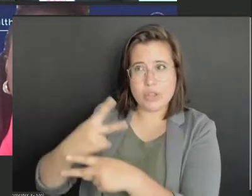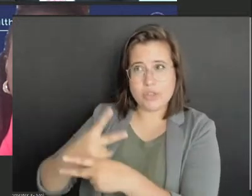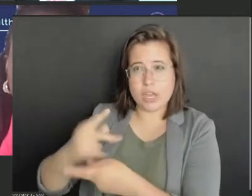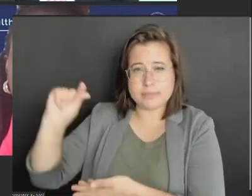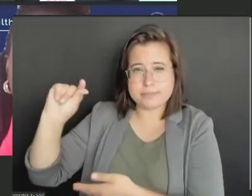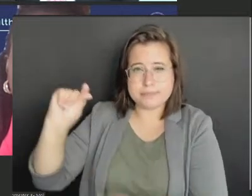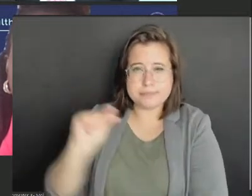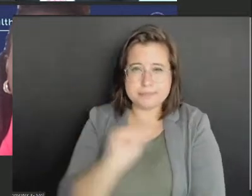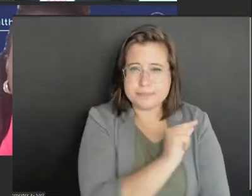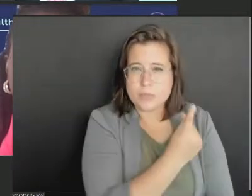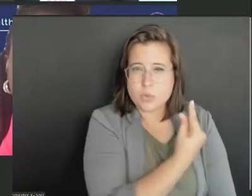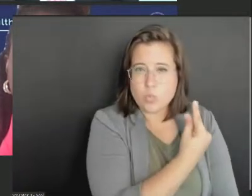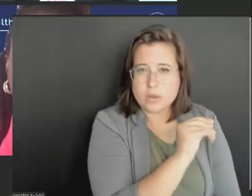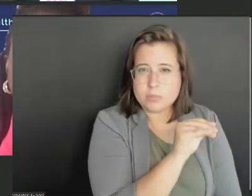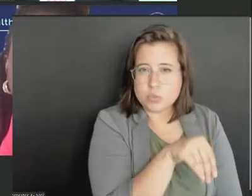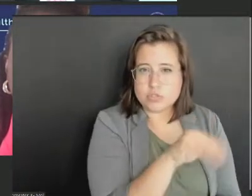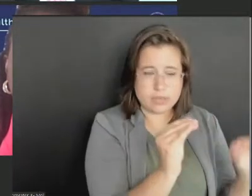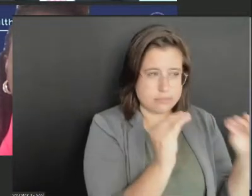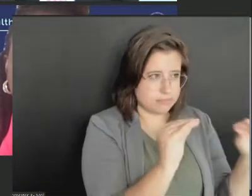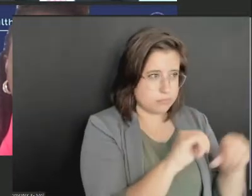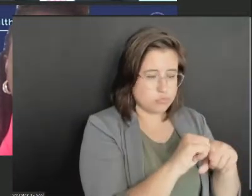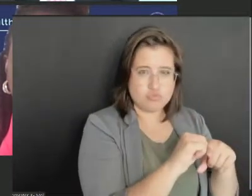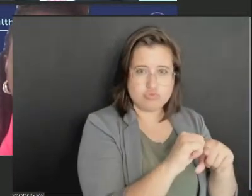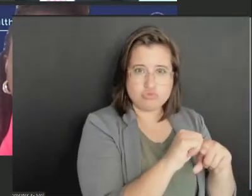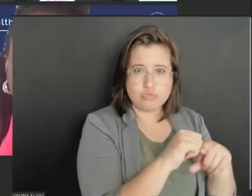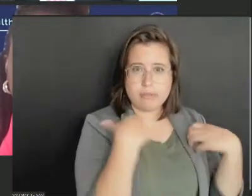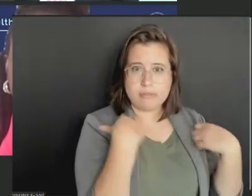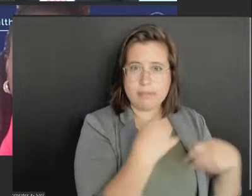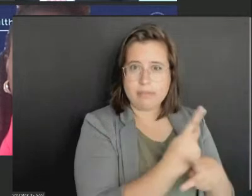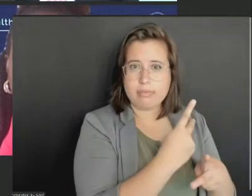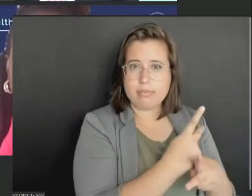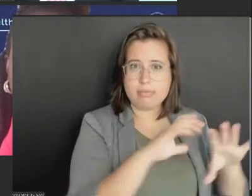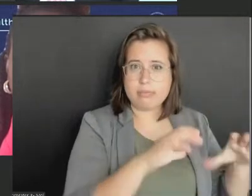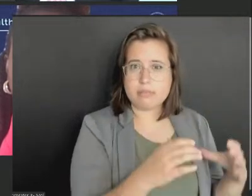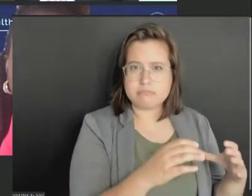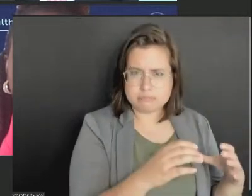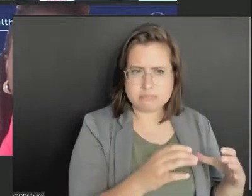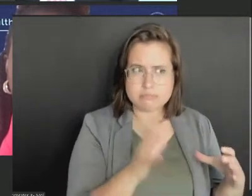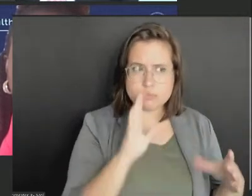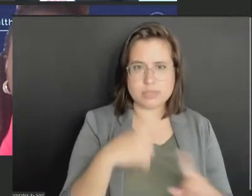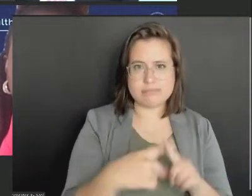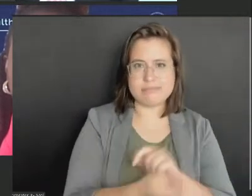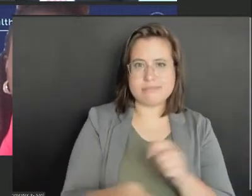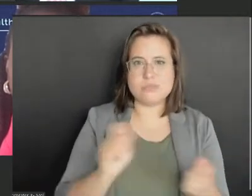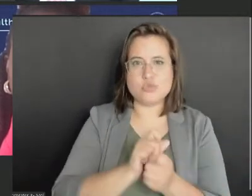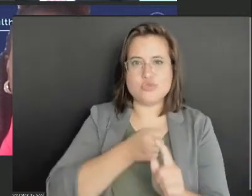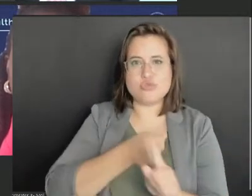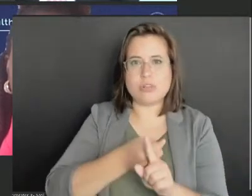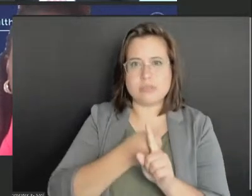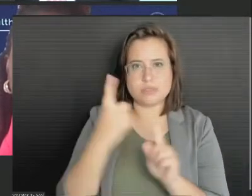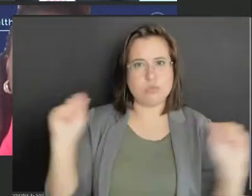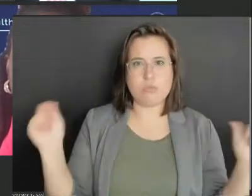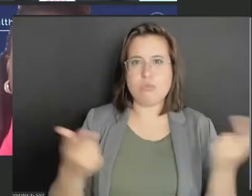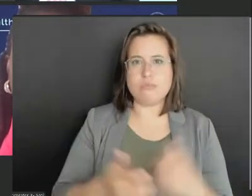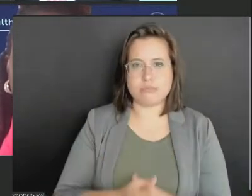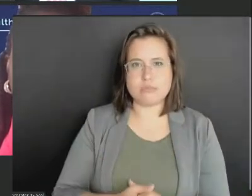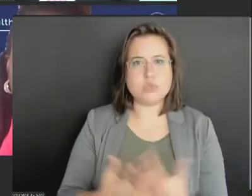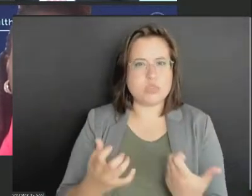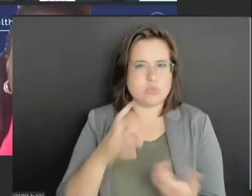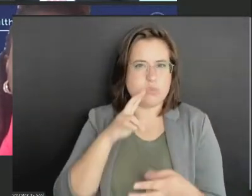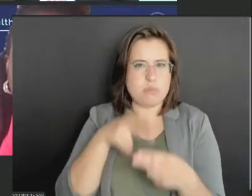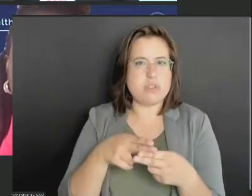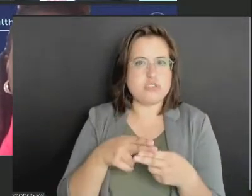the healthcare workforce, I think we could change this for the betterment of all of us. So I just want to point out that